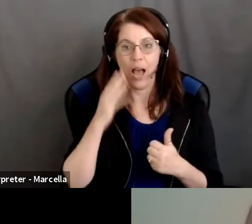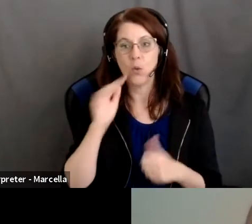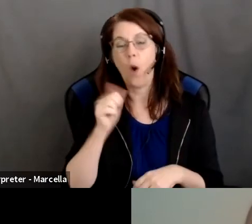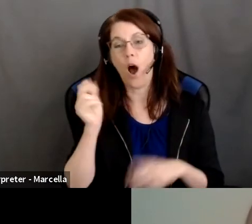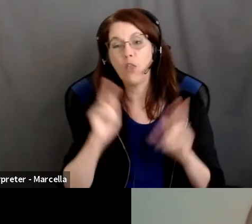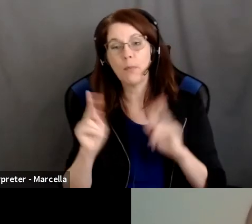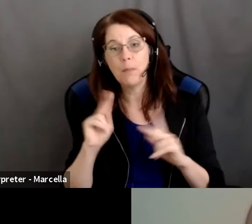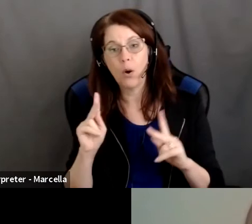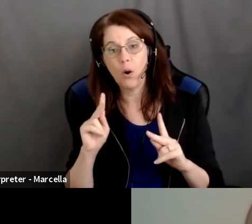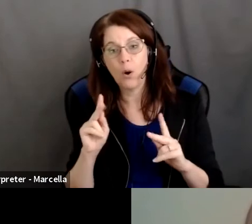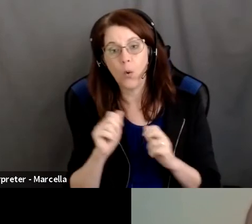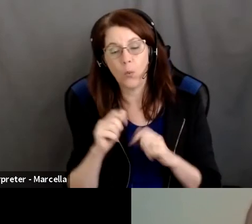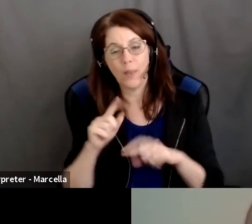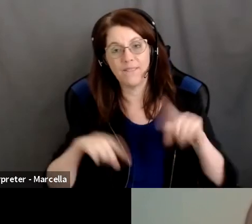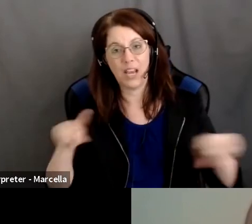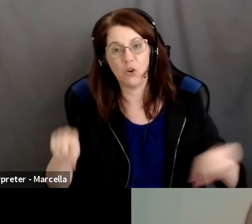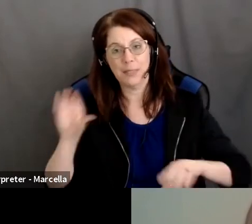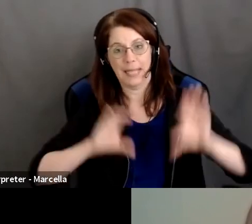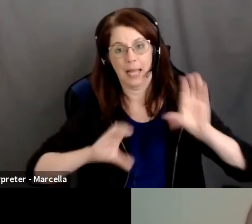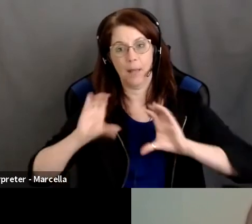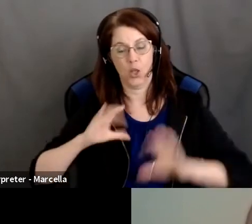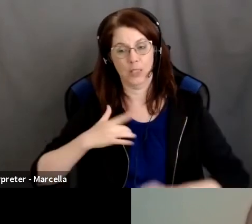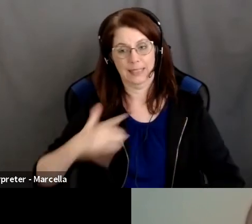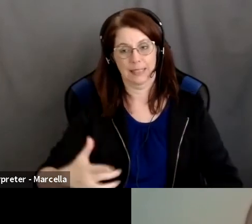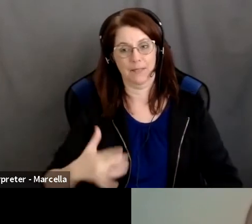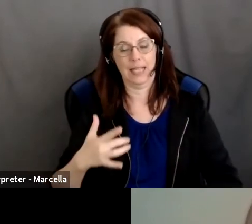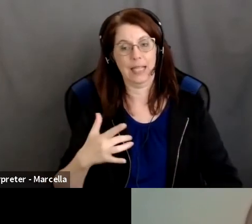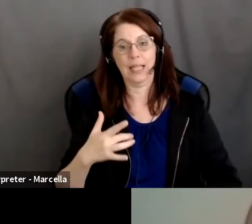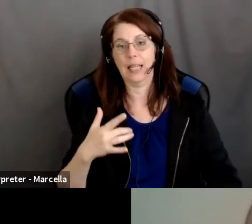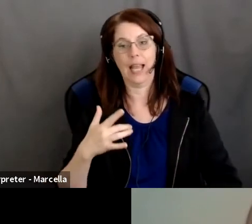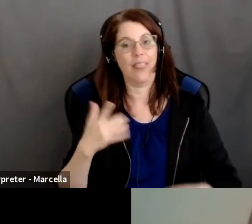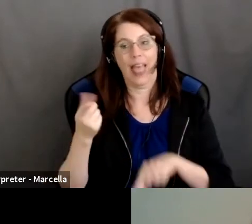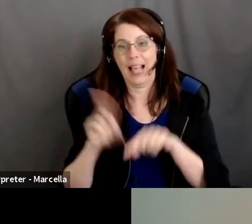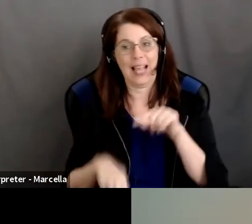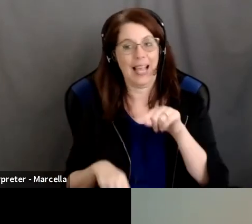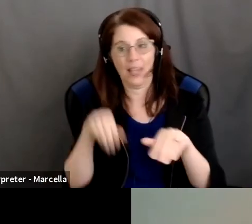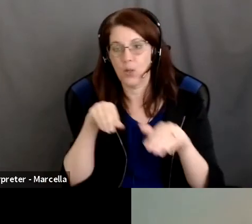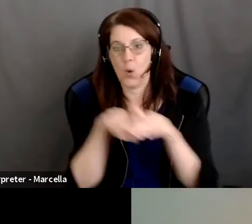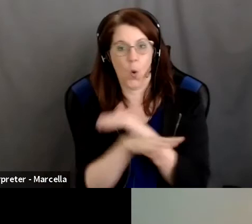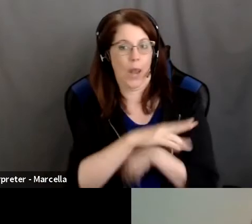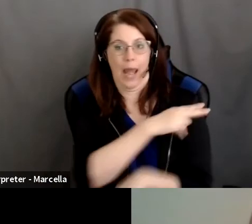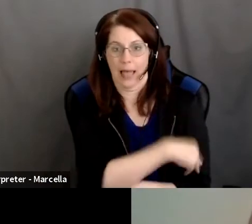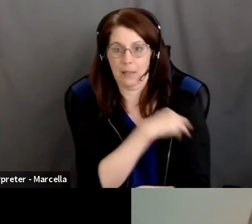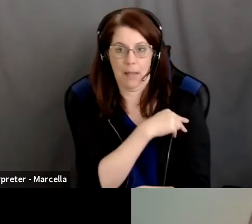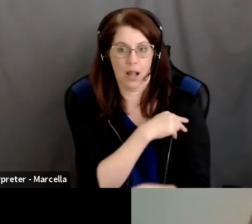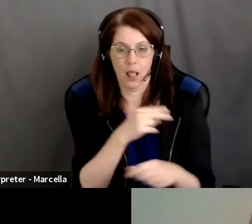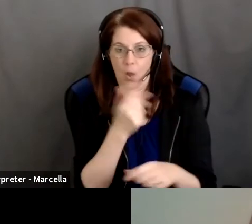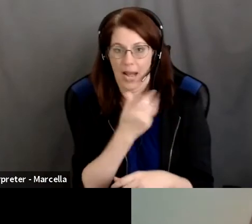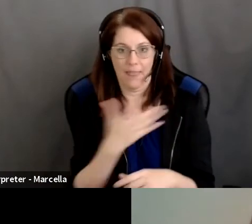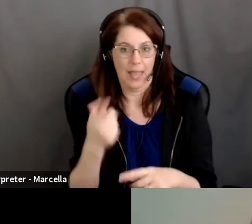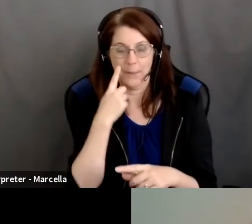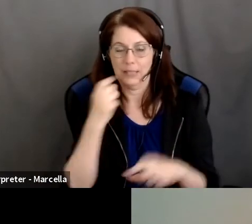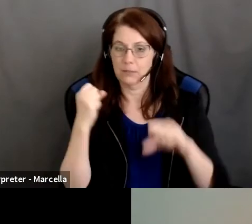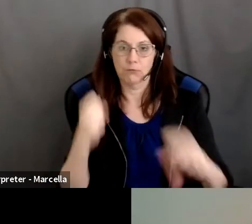people with, various chemical sensitivities and whatnot that can't go into even hospitals or anything because of the